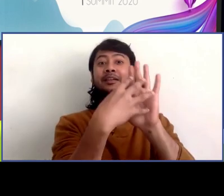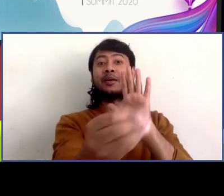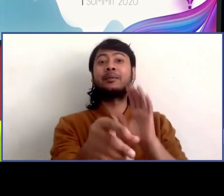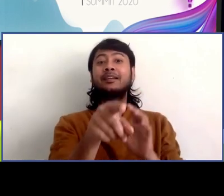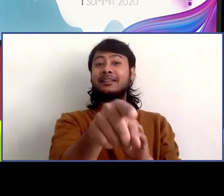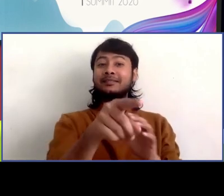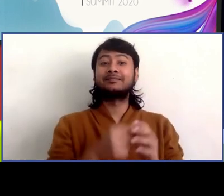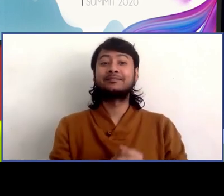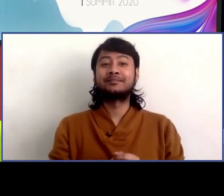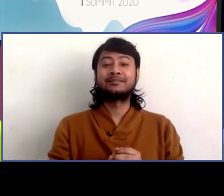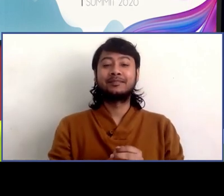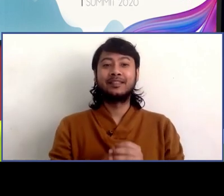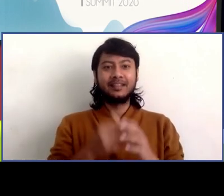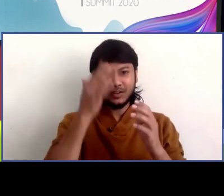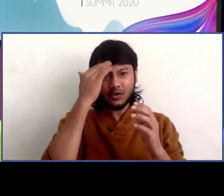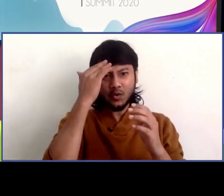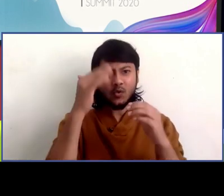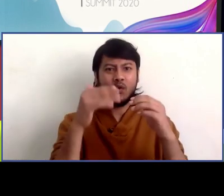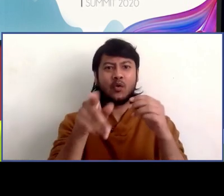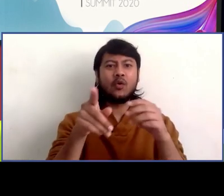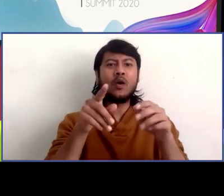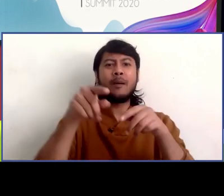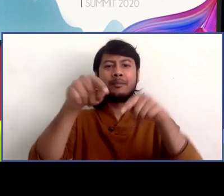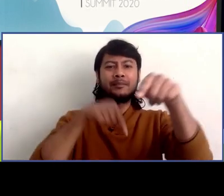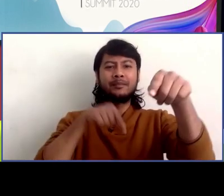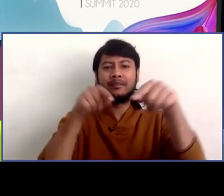all you need to do. And go this way.